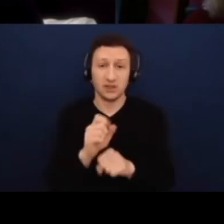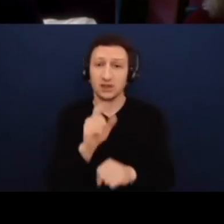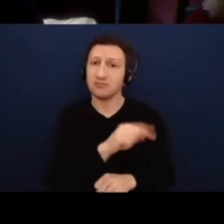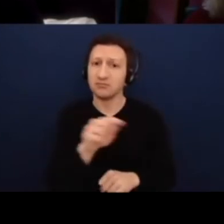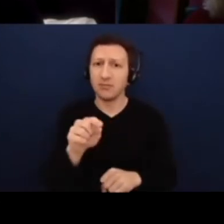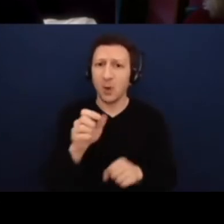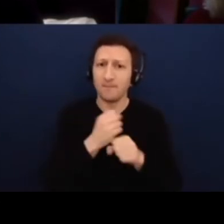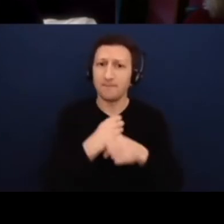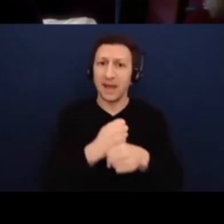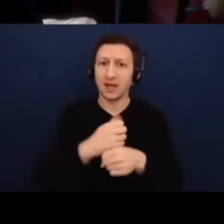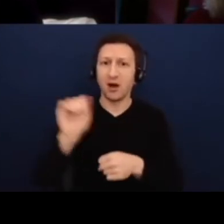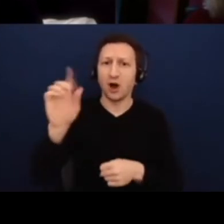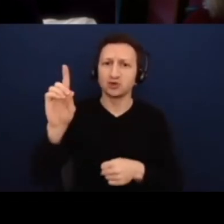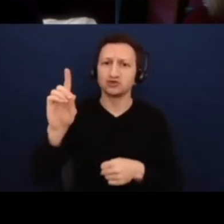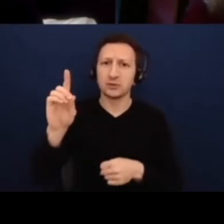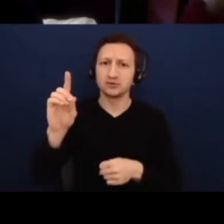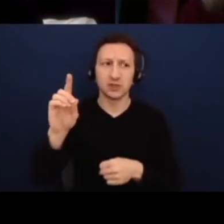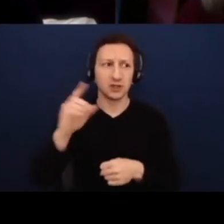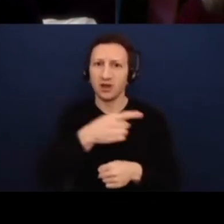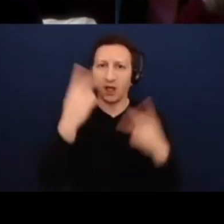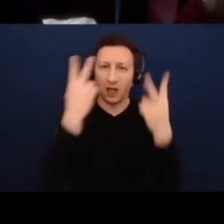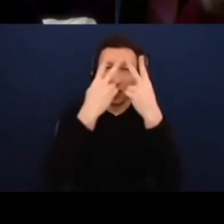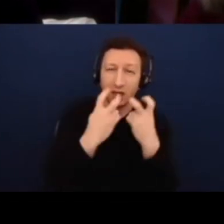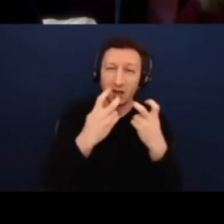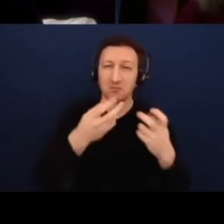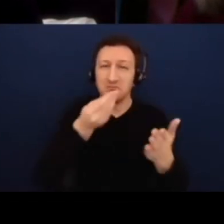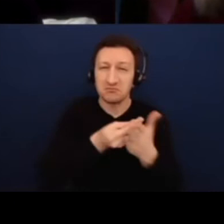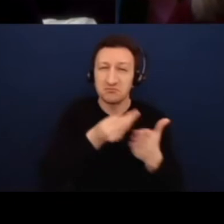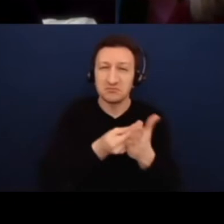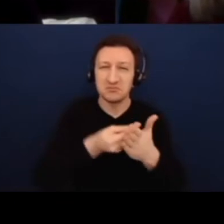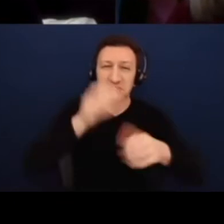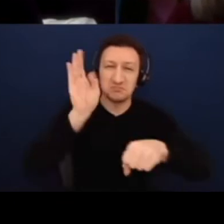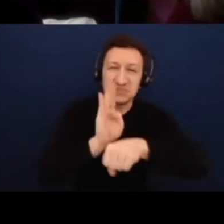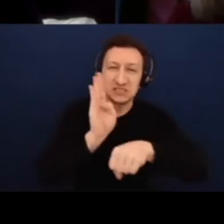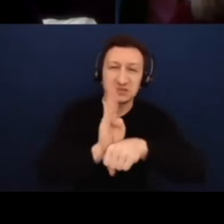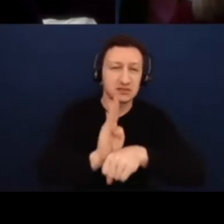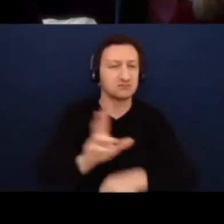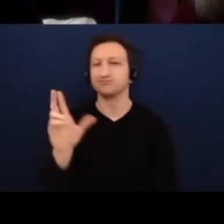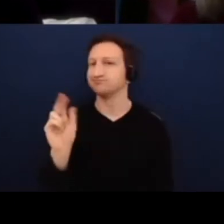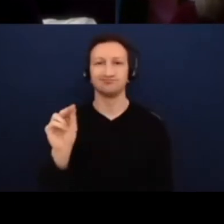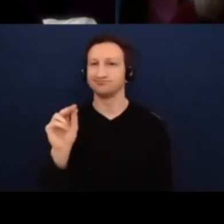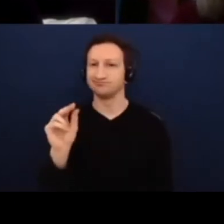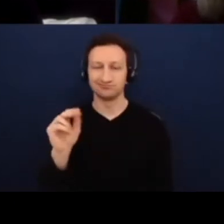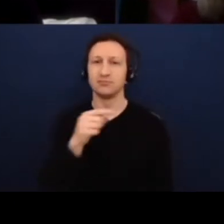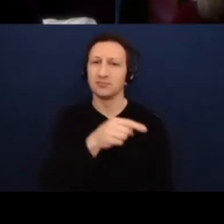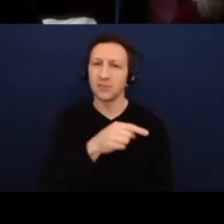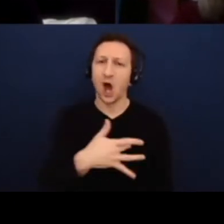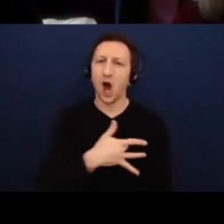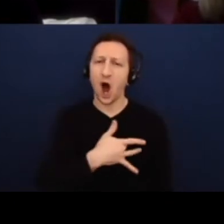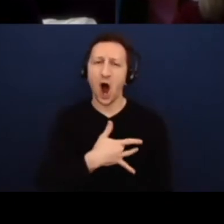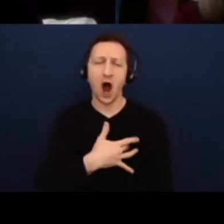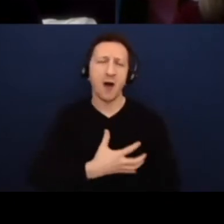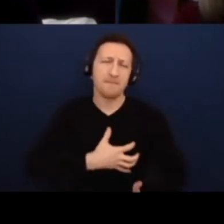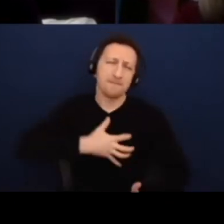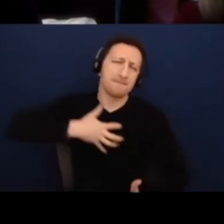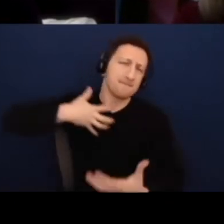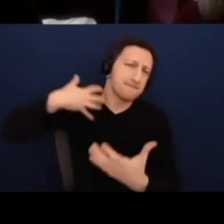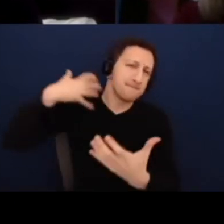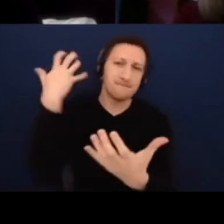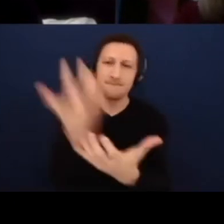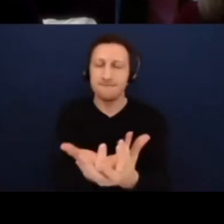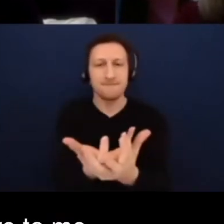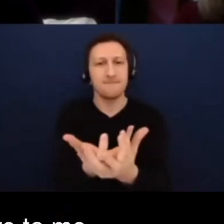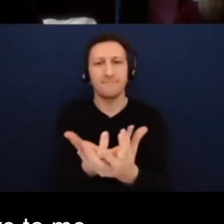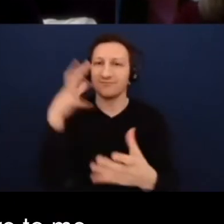sure. For us, it's a business, sure, but it means so much more than that to so many people. Honestly,